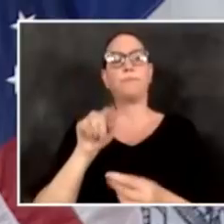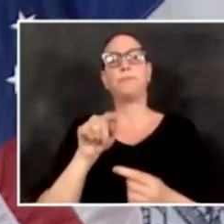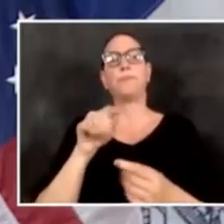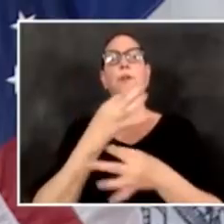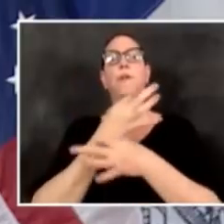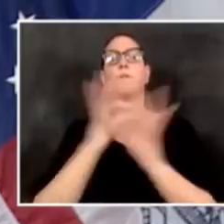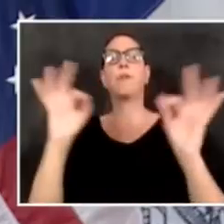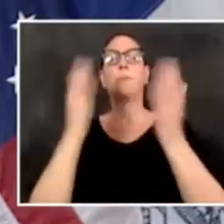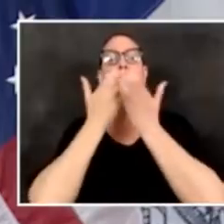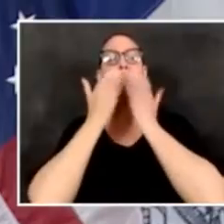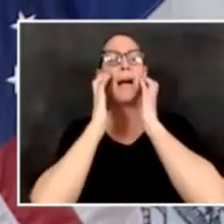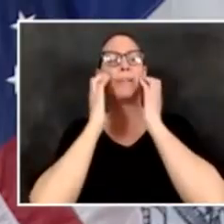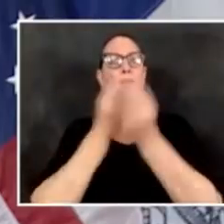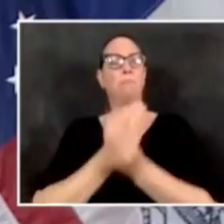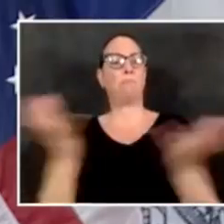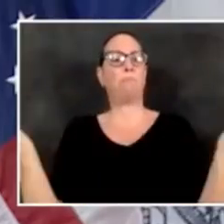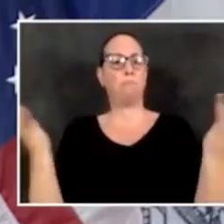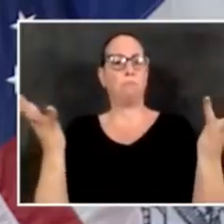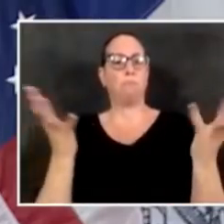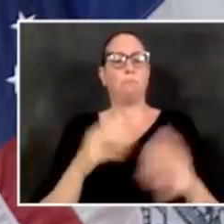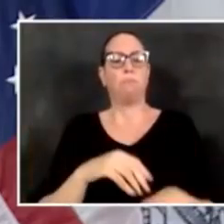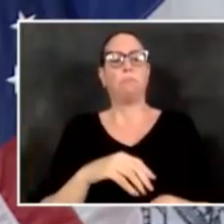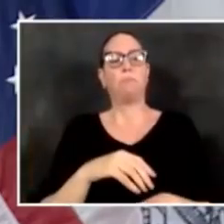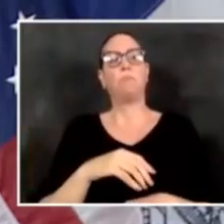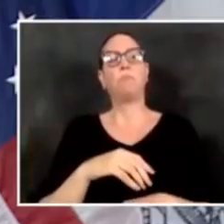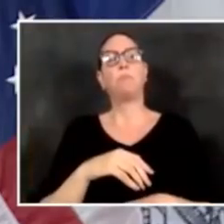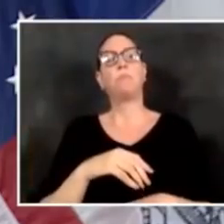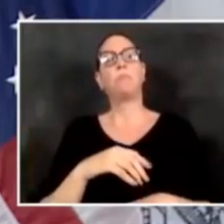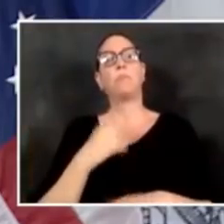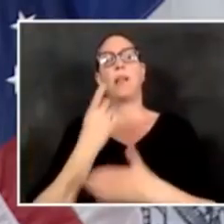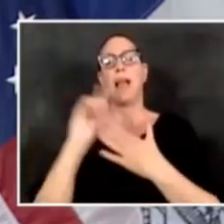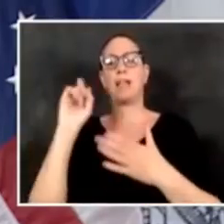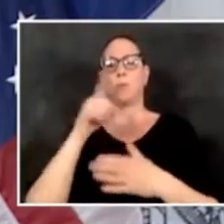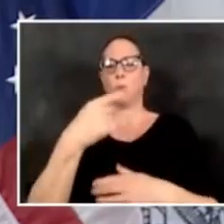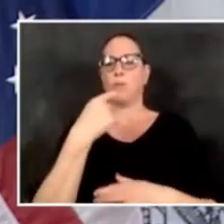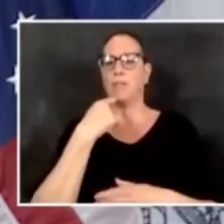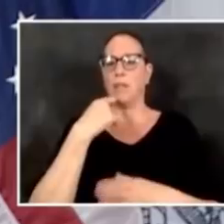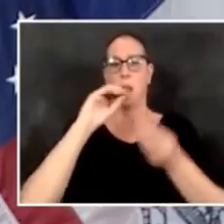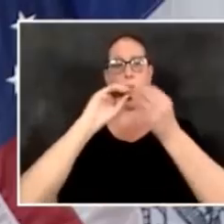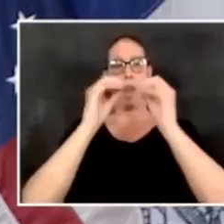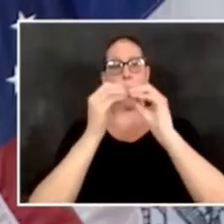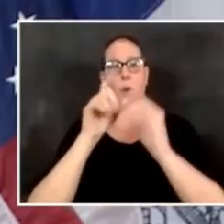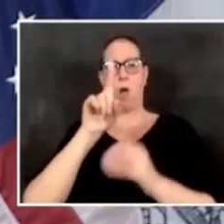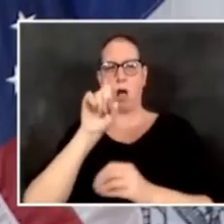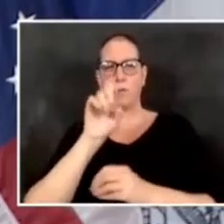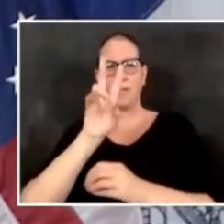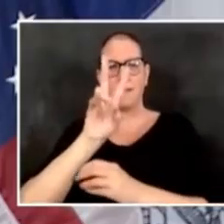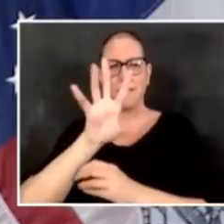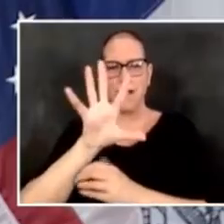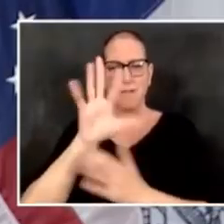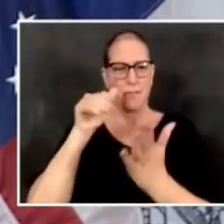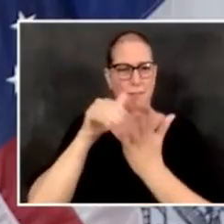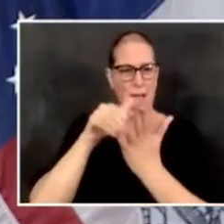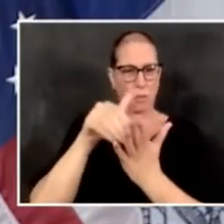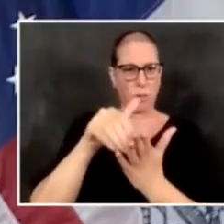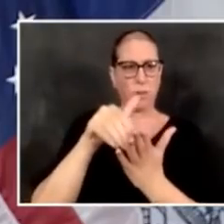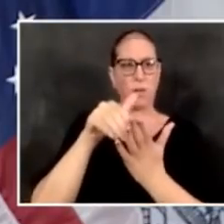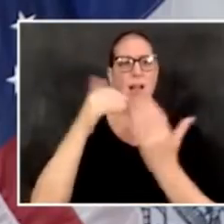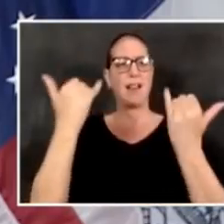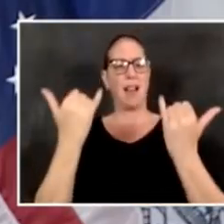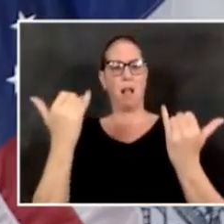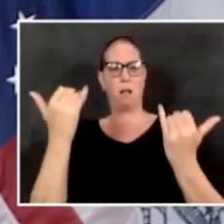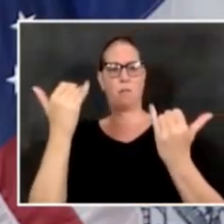number last week was 275,000, and I heard today it's 7.5 million. So I'm curious how that bumped up